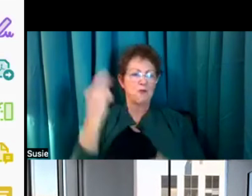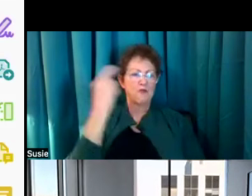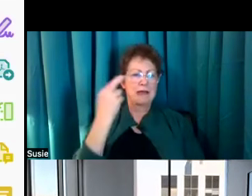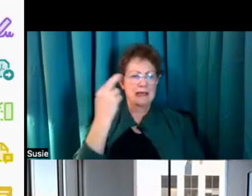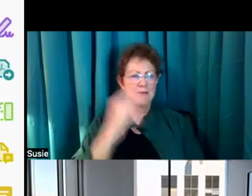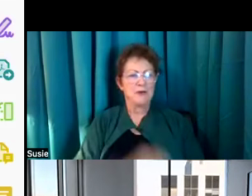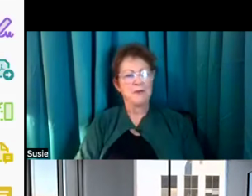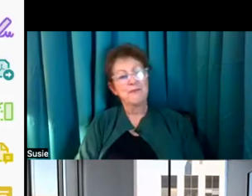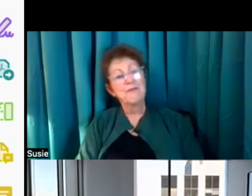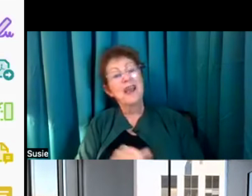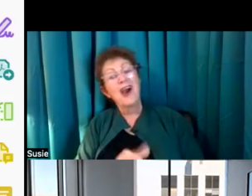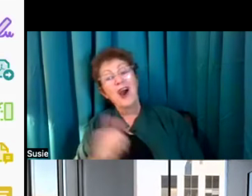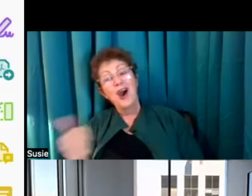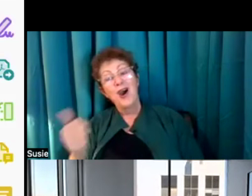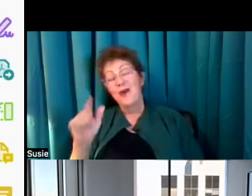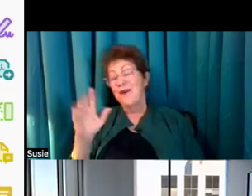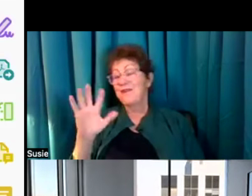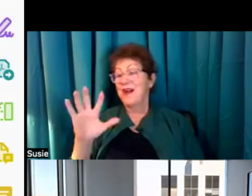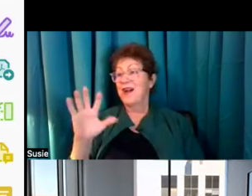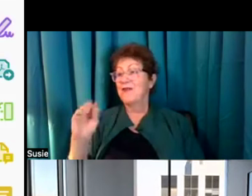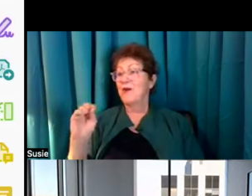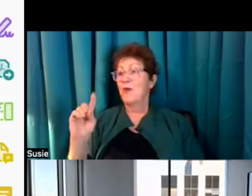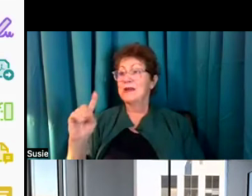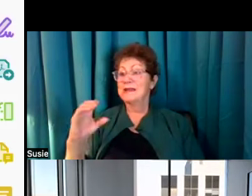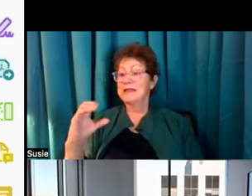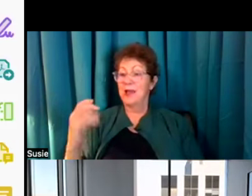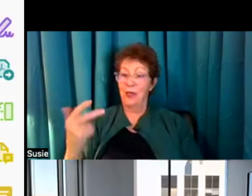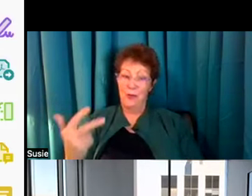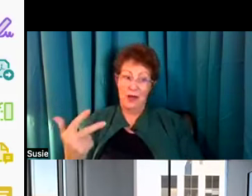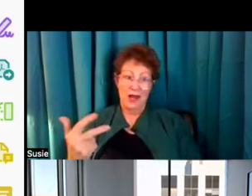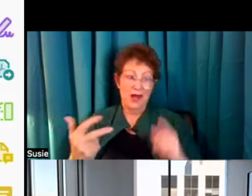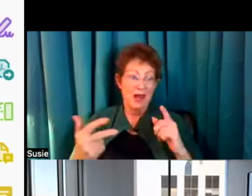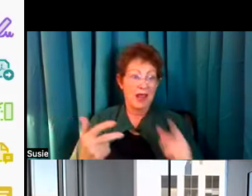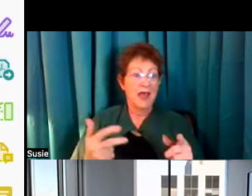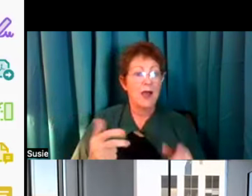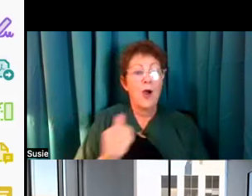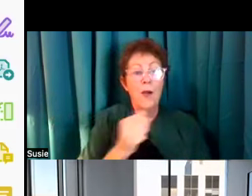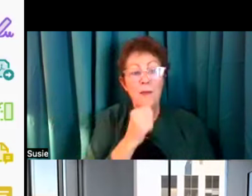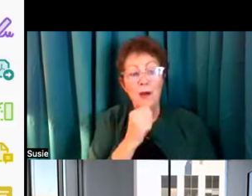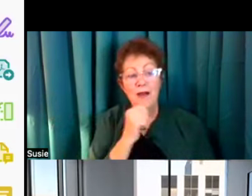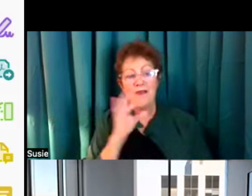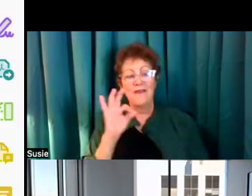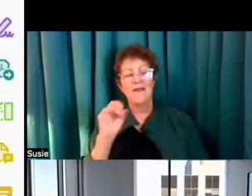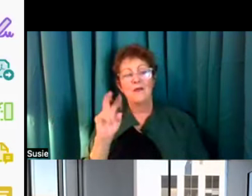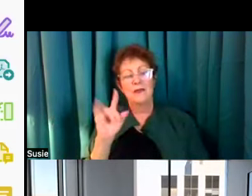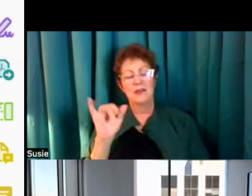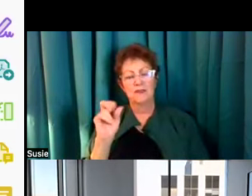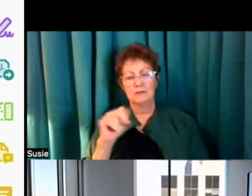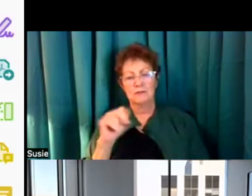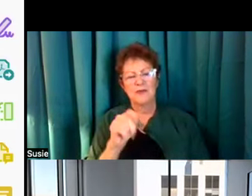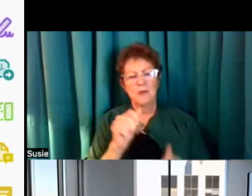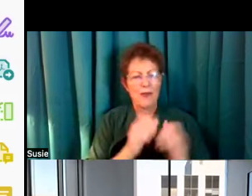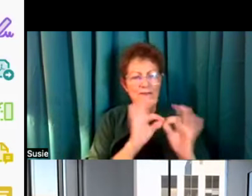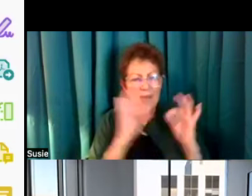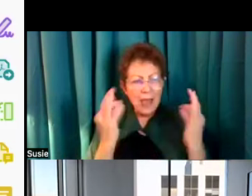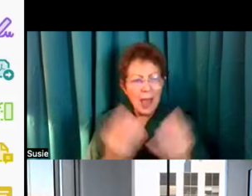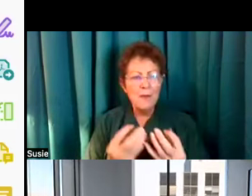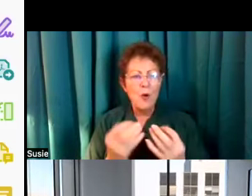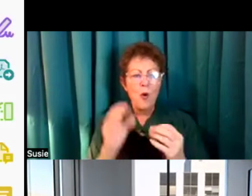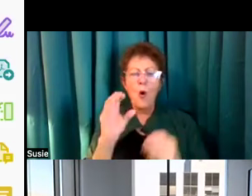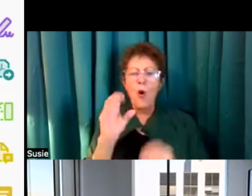the other type of 501c3 is a private foundation. So these are most typically associated with the family or a